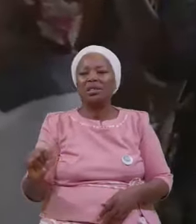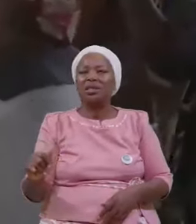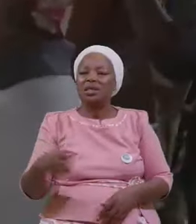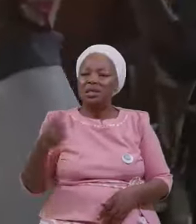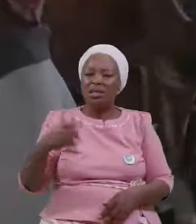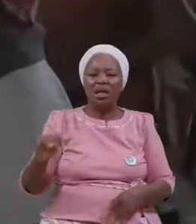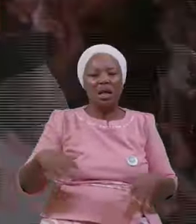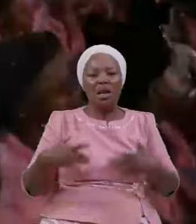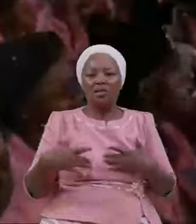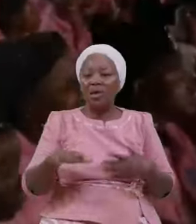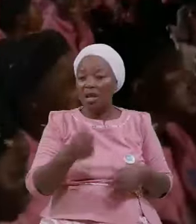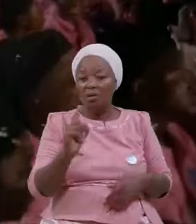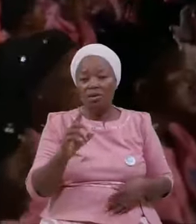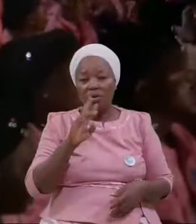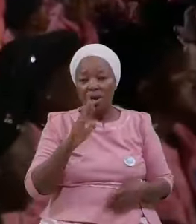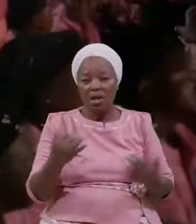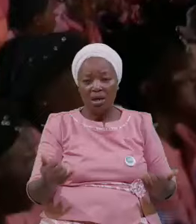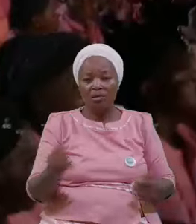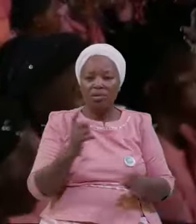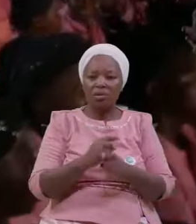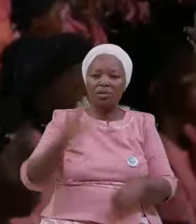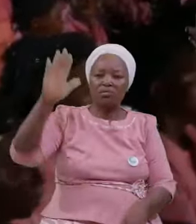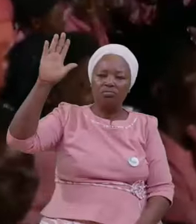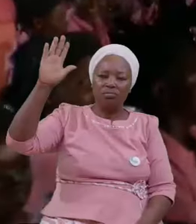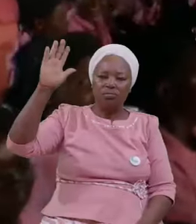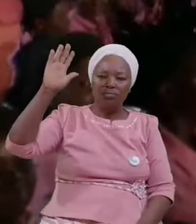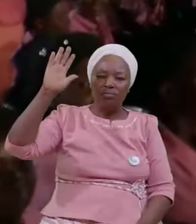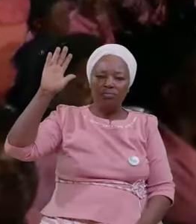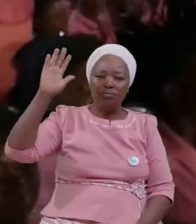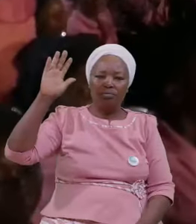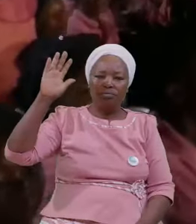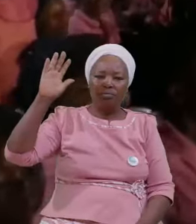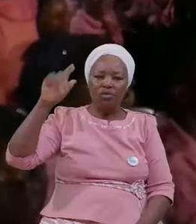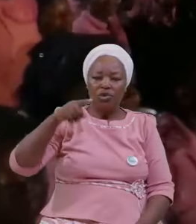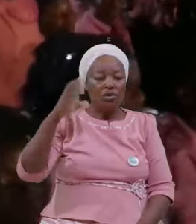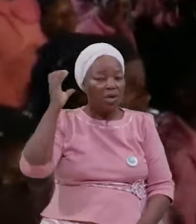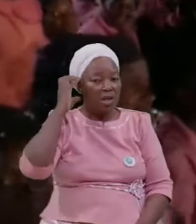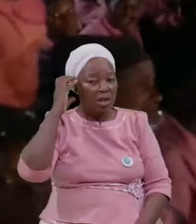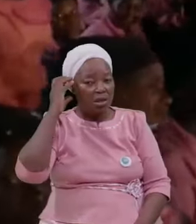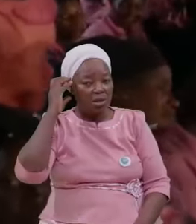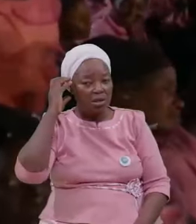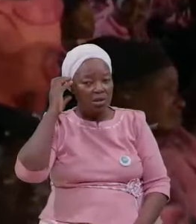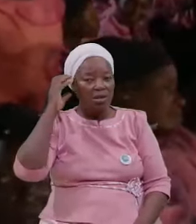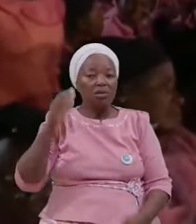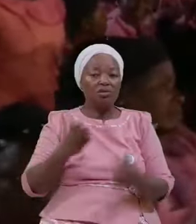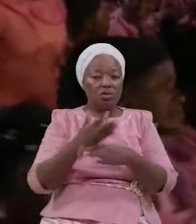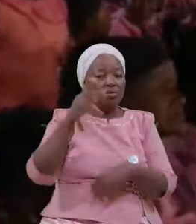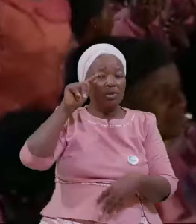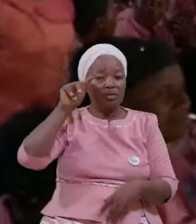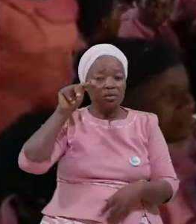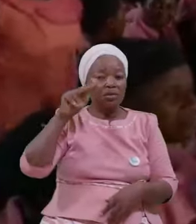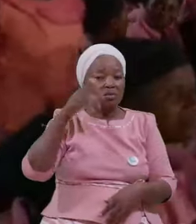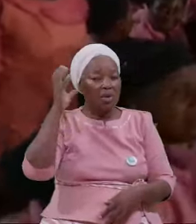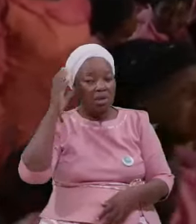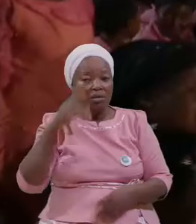Anywhere you are, raise up that hand. You are listening over the television. You are listening on the radio. You